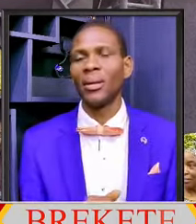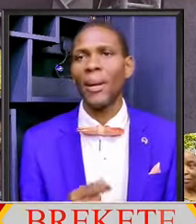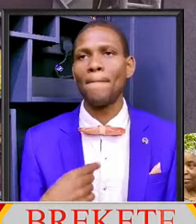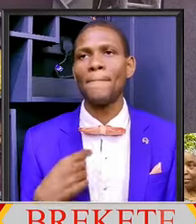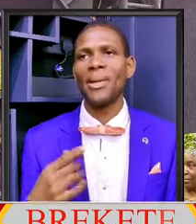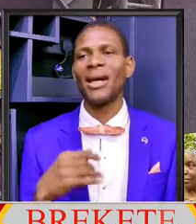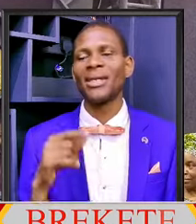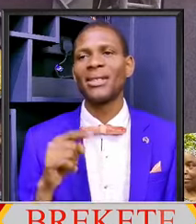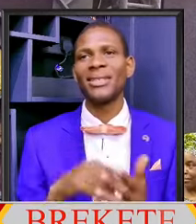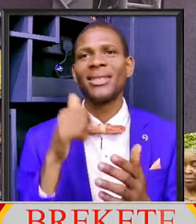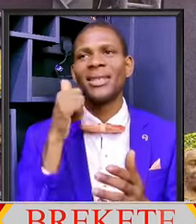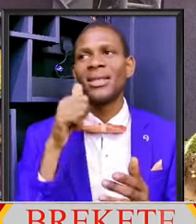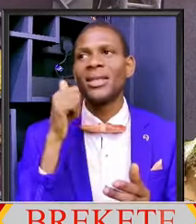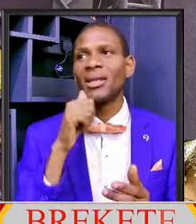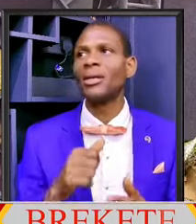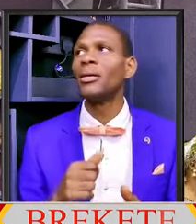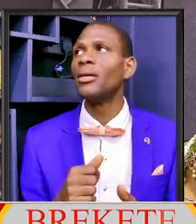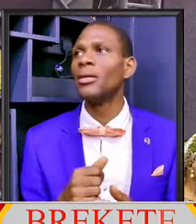Me and this girl.